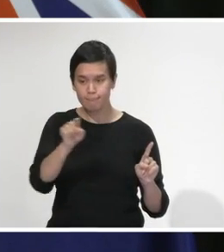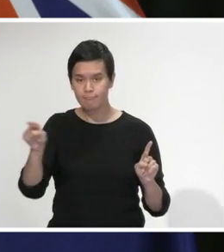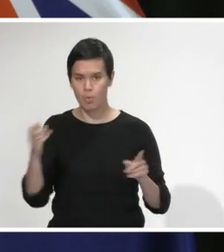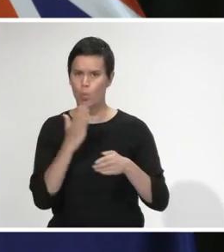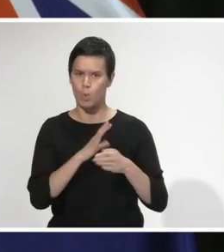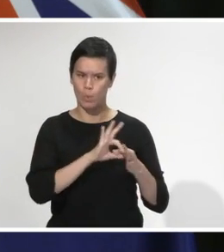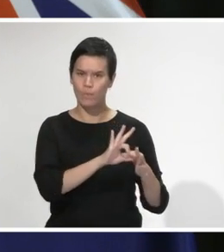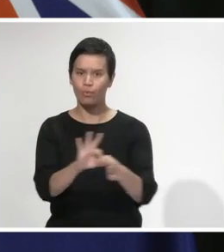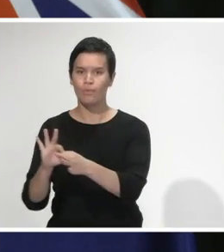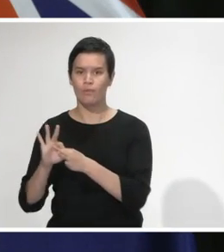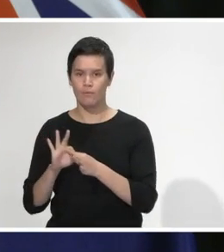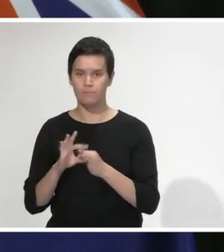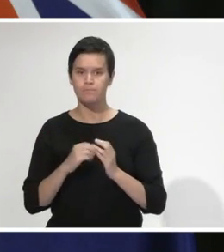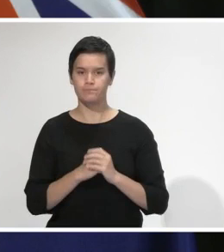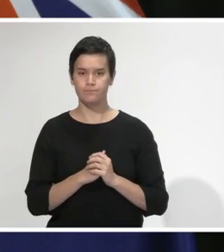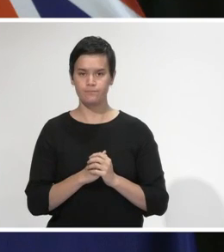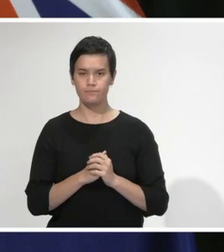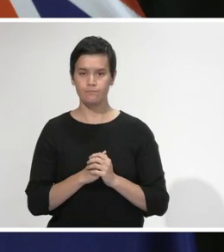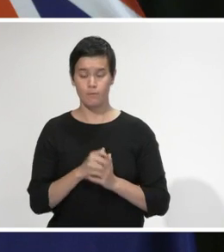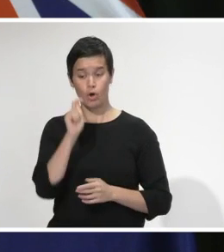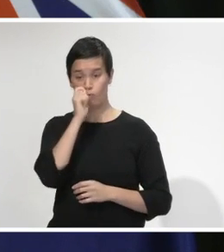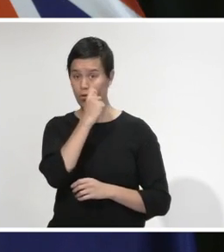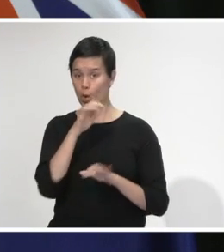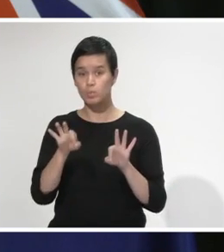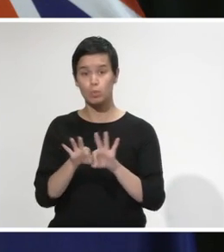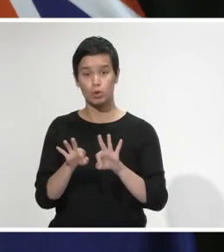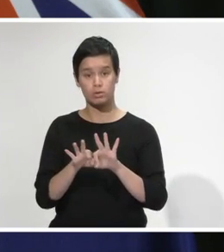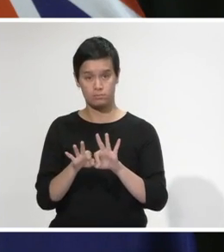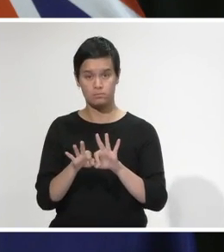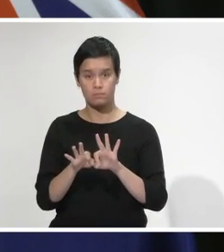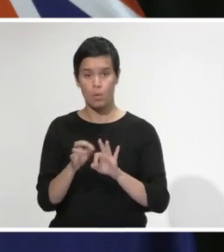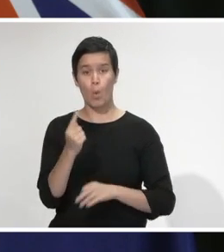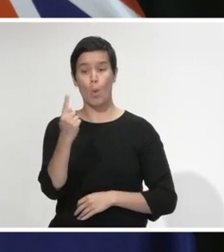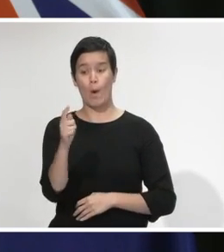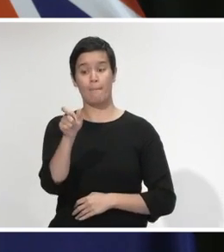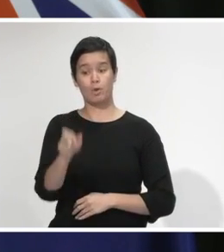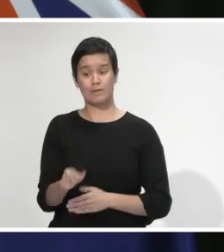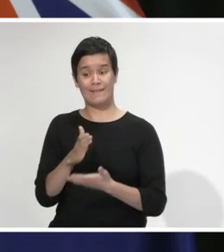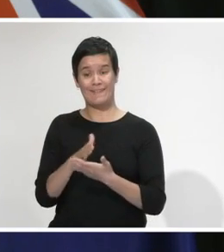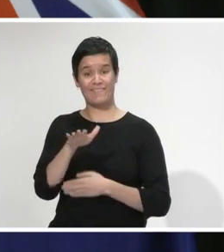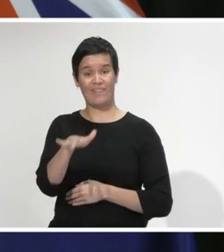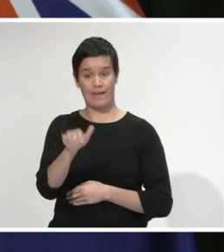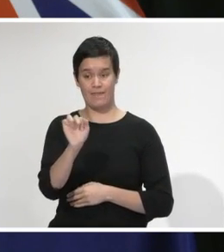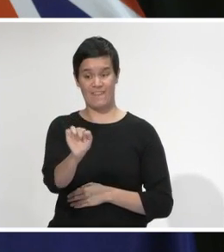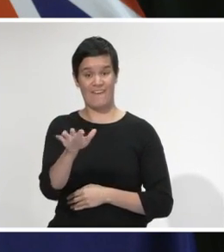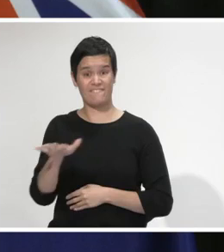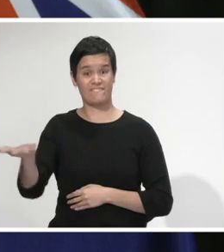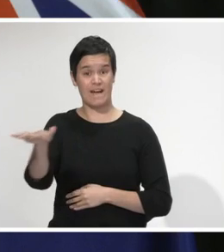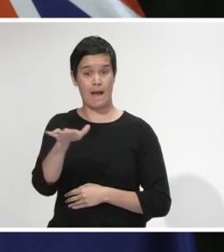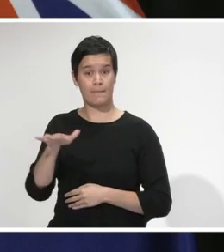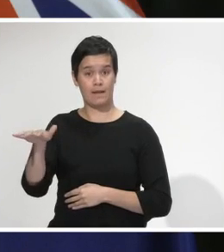some feedback we've had today from a family of a Rosewood resident at Burwood who could not speak highly enough of the nursing